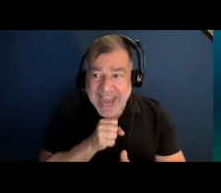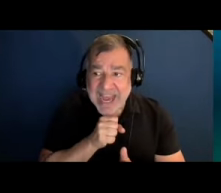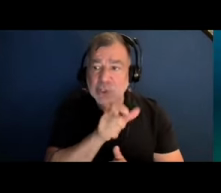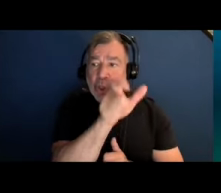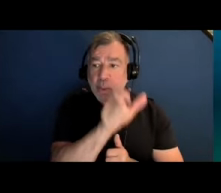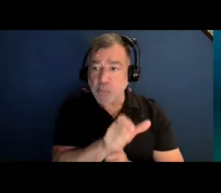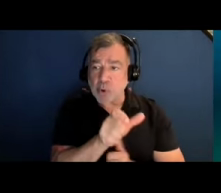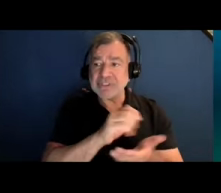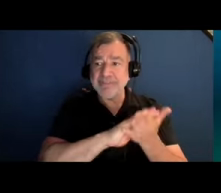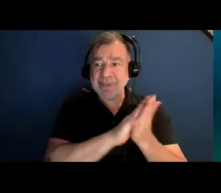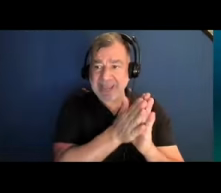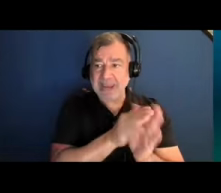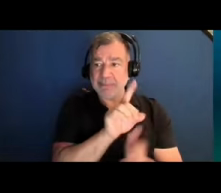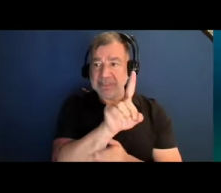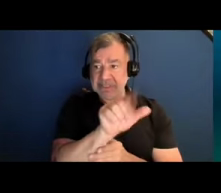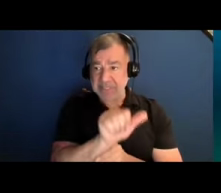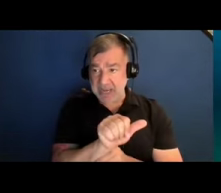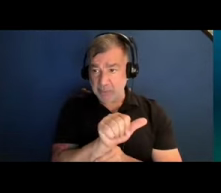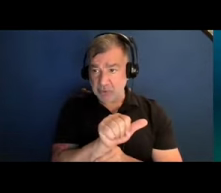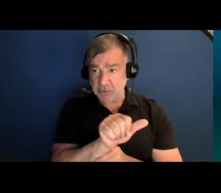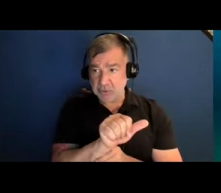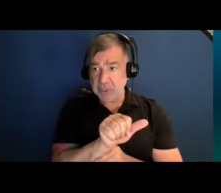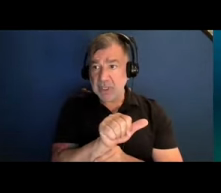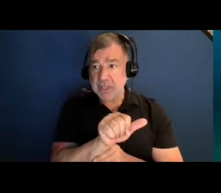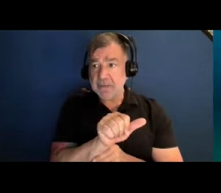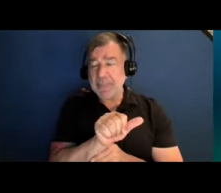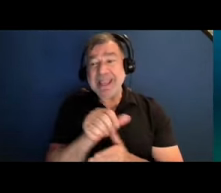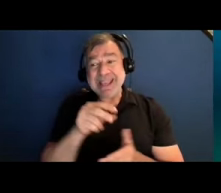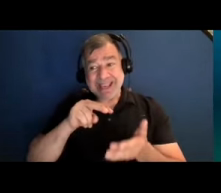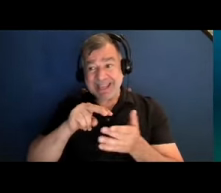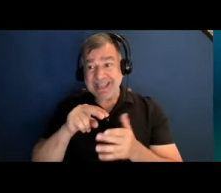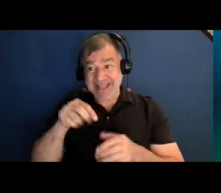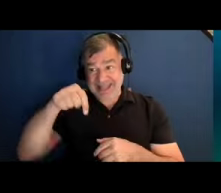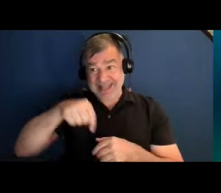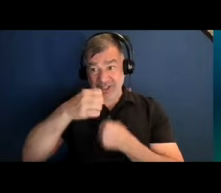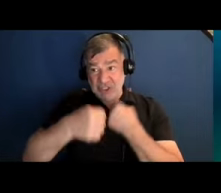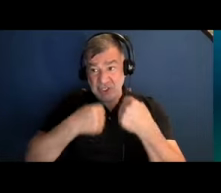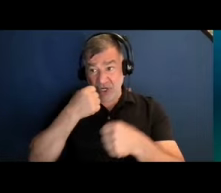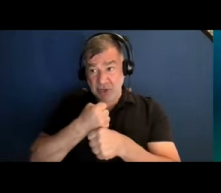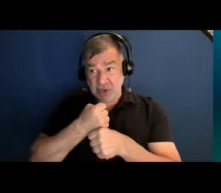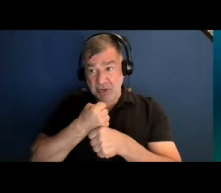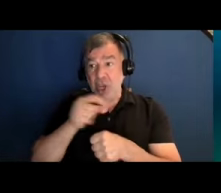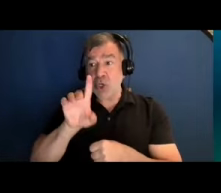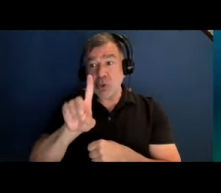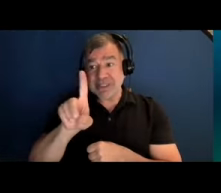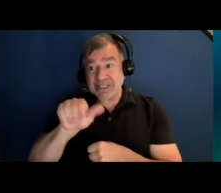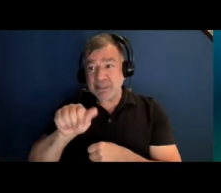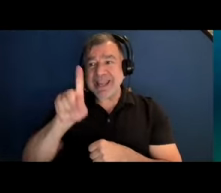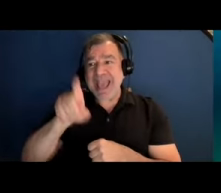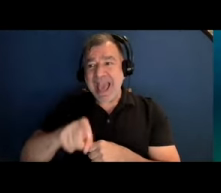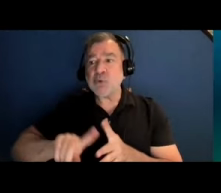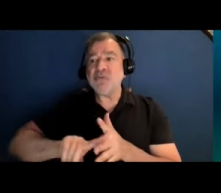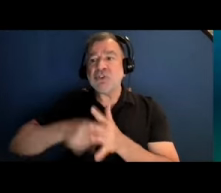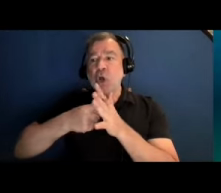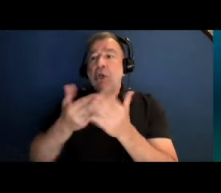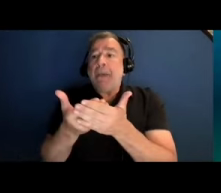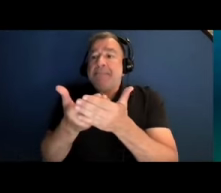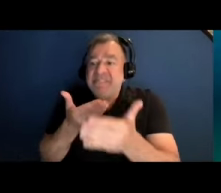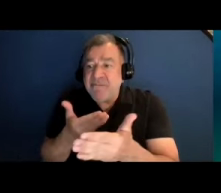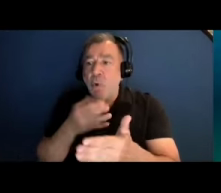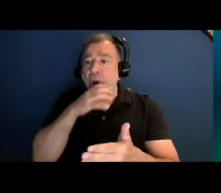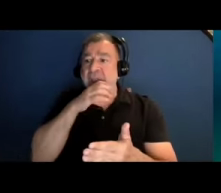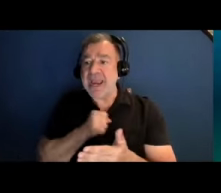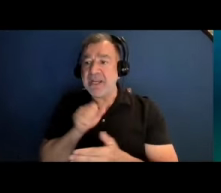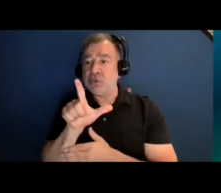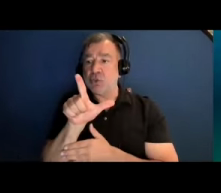your disability onset in 2025 has to be before the age of 26. And then the great